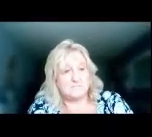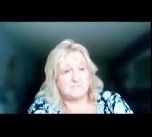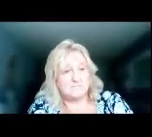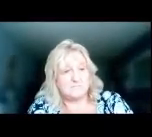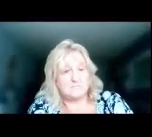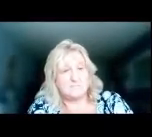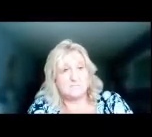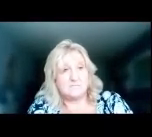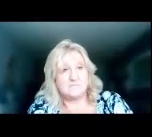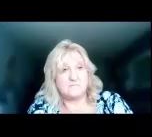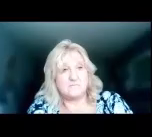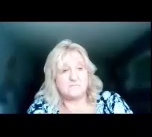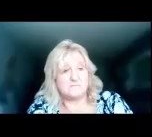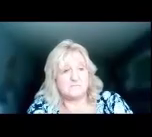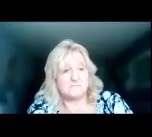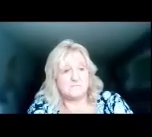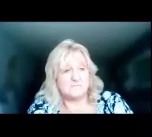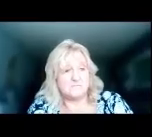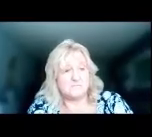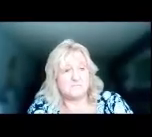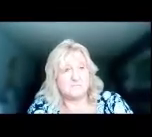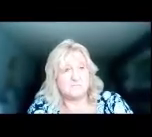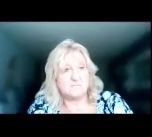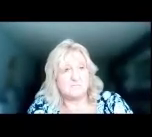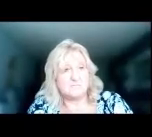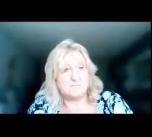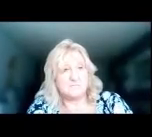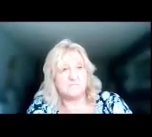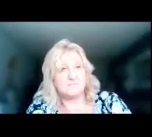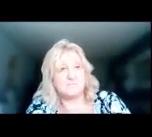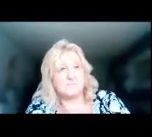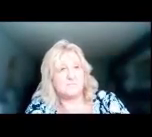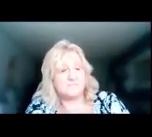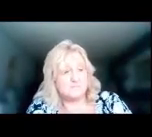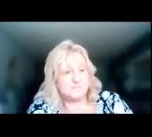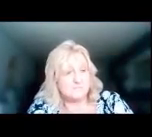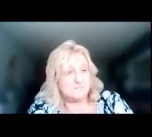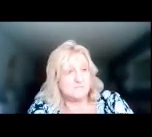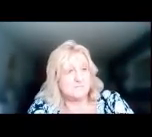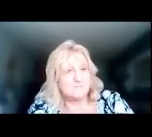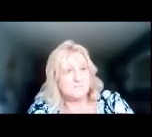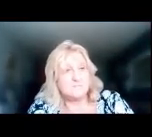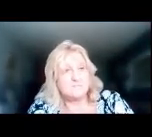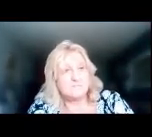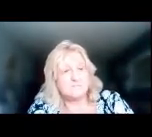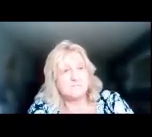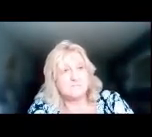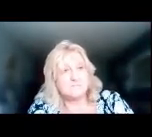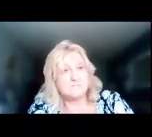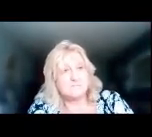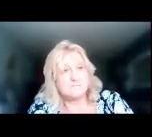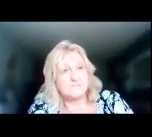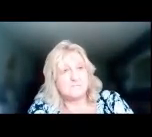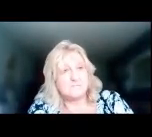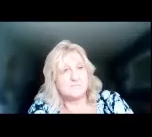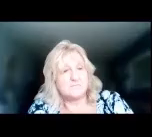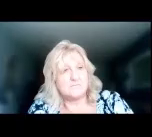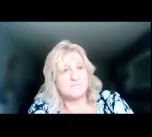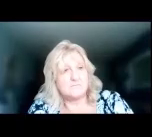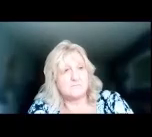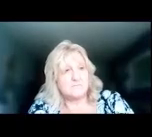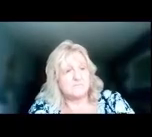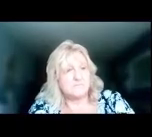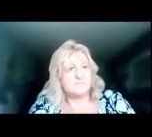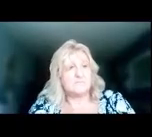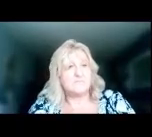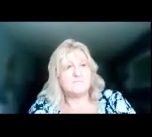need again to put the if you type into Google what you want to change. So I want to change the icons size